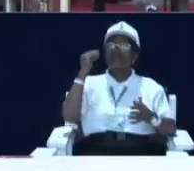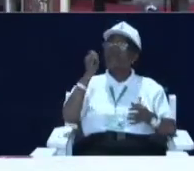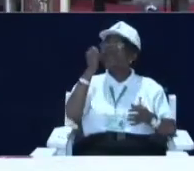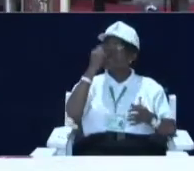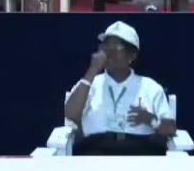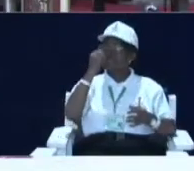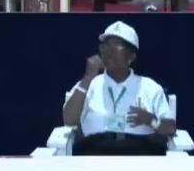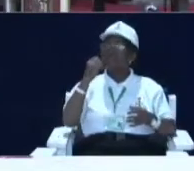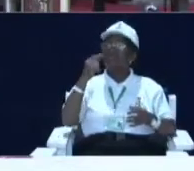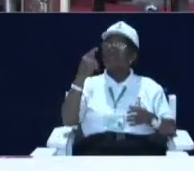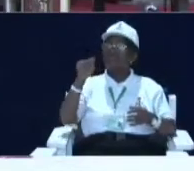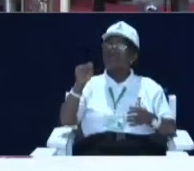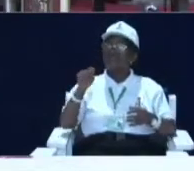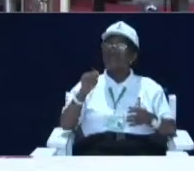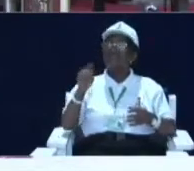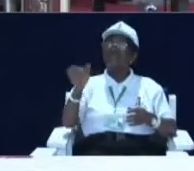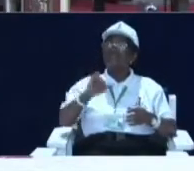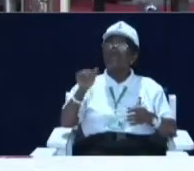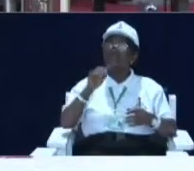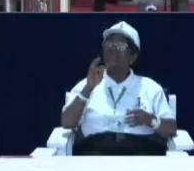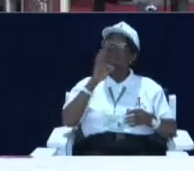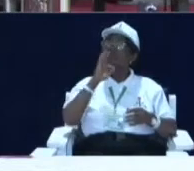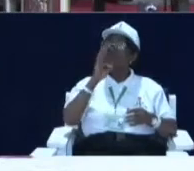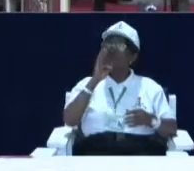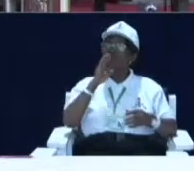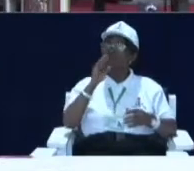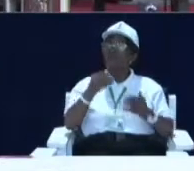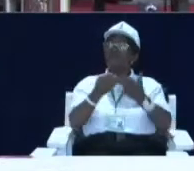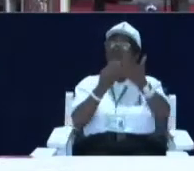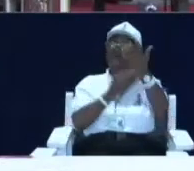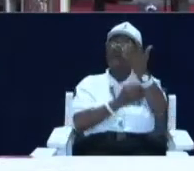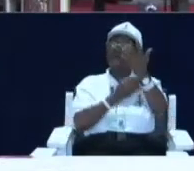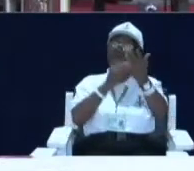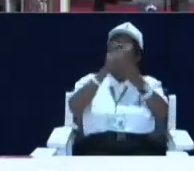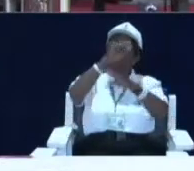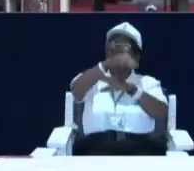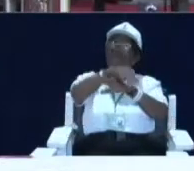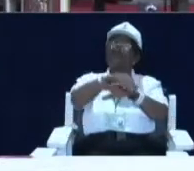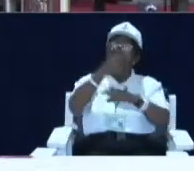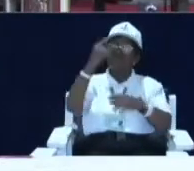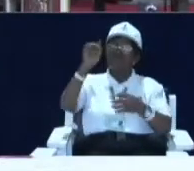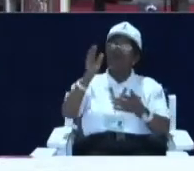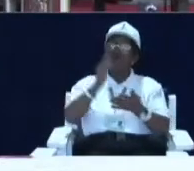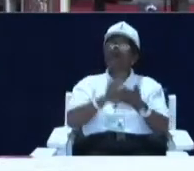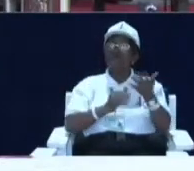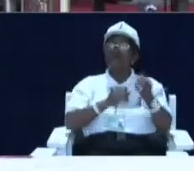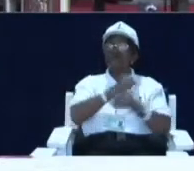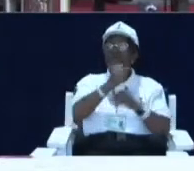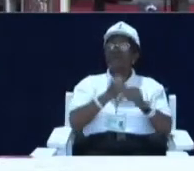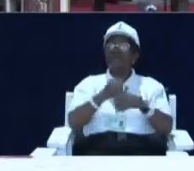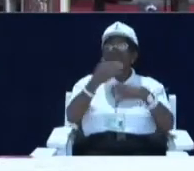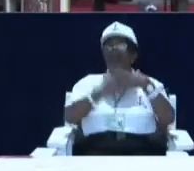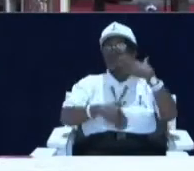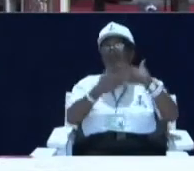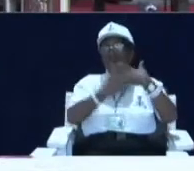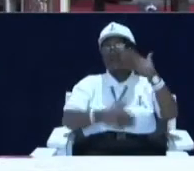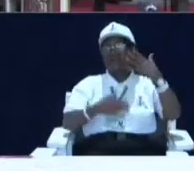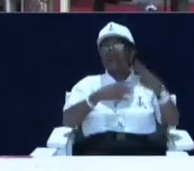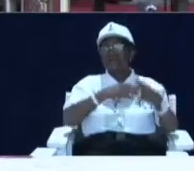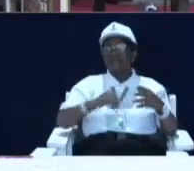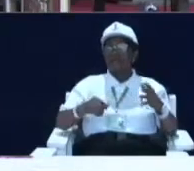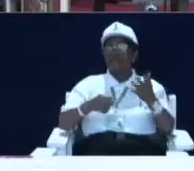morning, evening, for years, bread and oil,